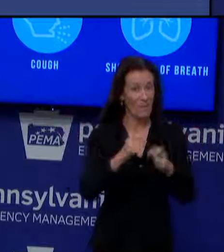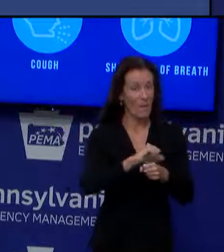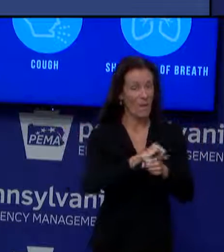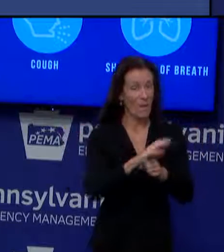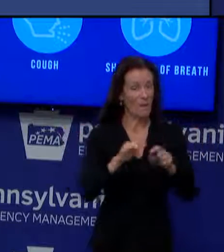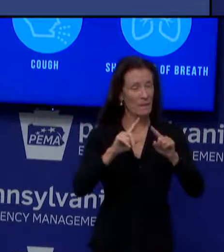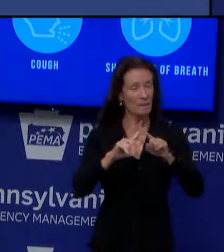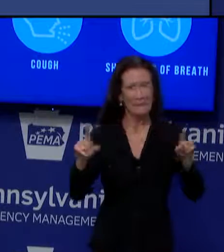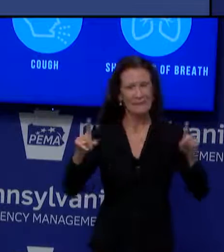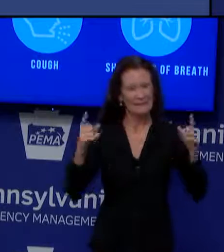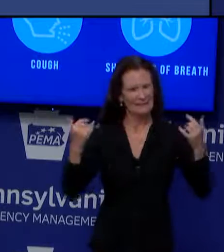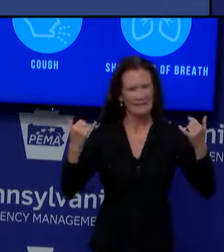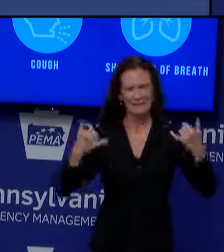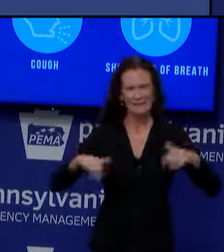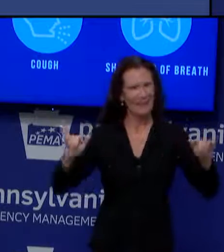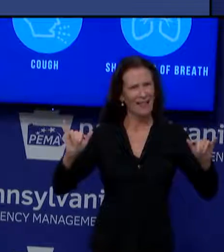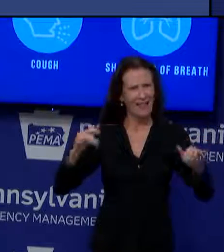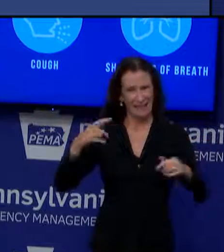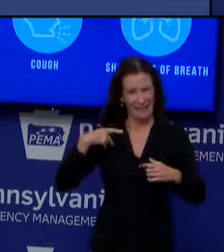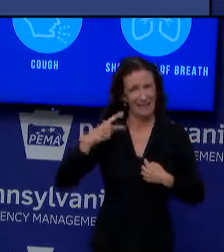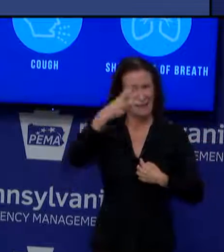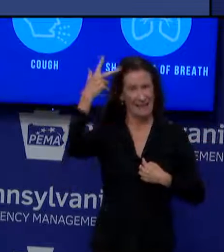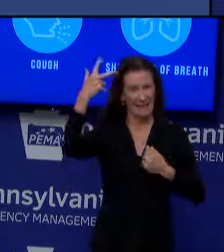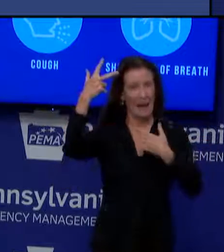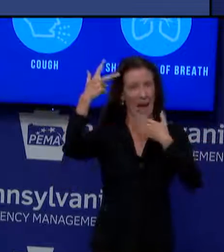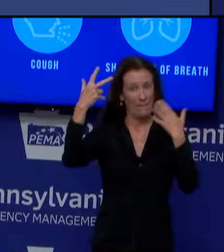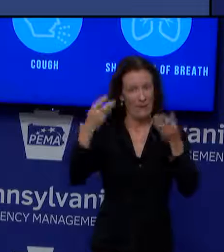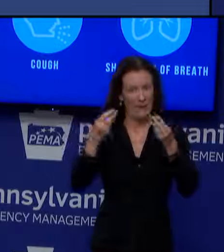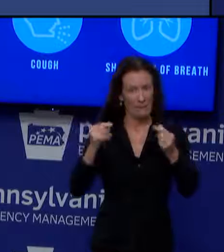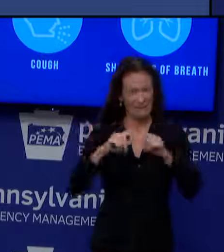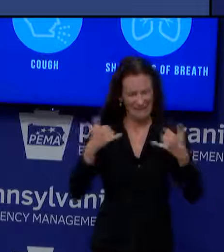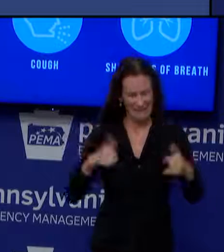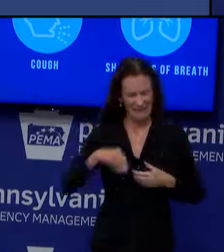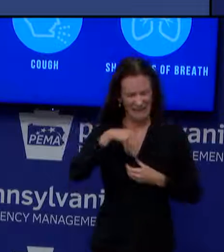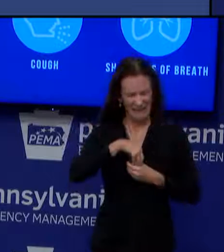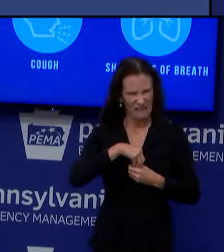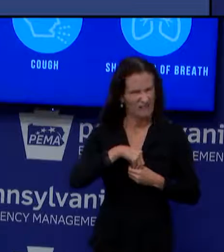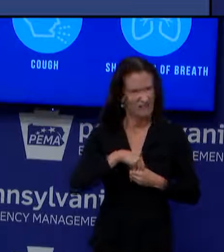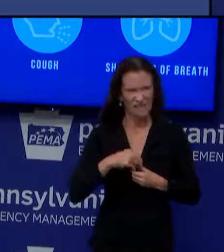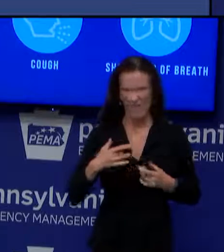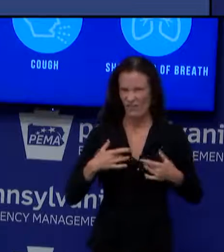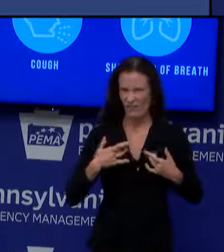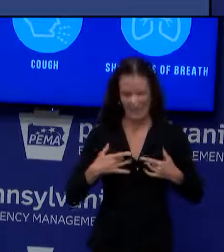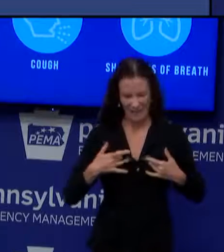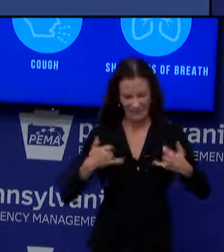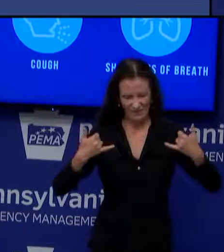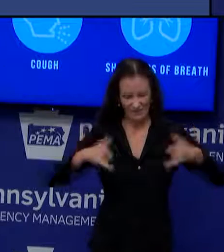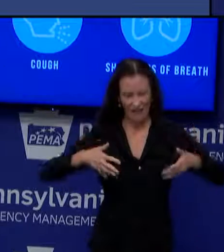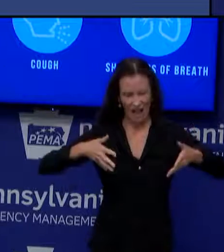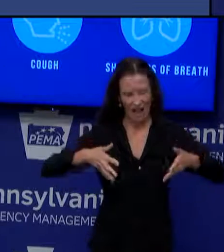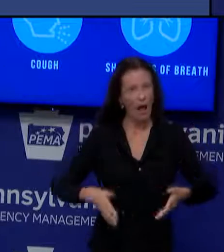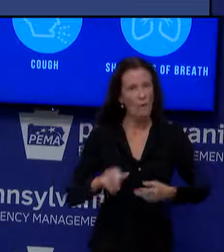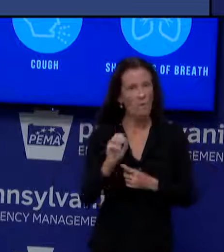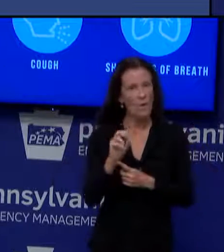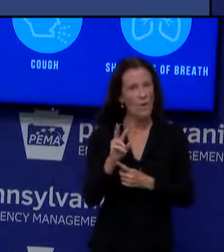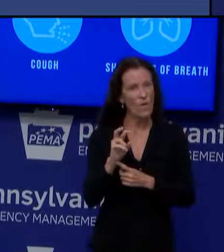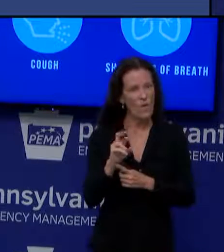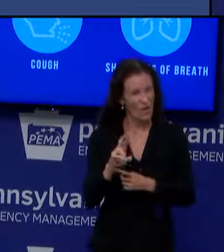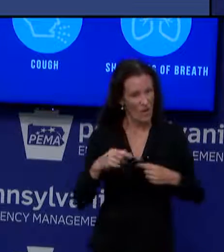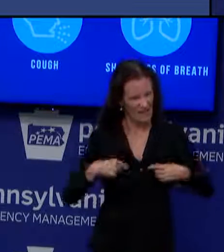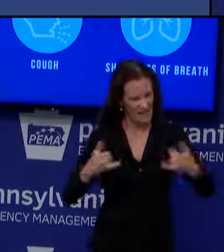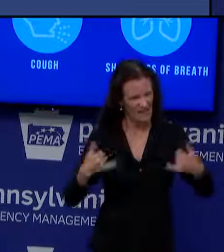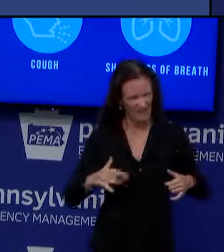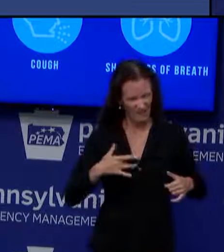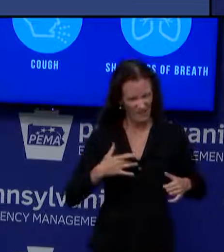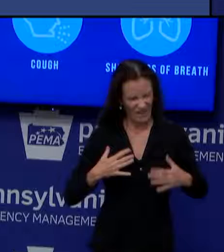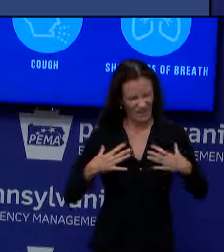ago, but they are still dealing with its lingering effects on their body. In late